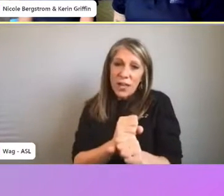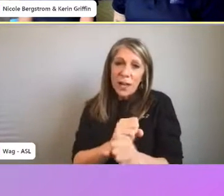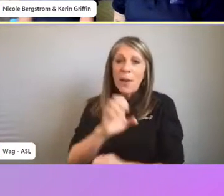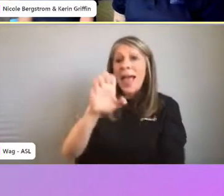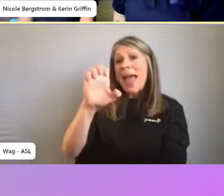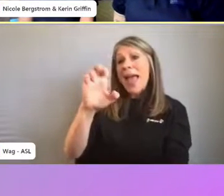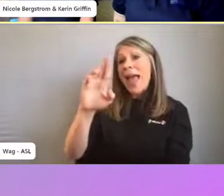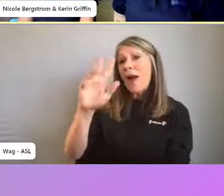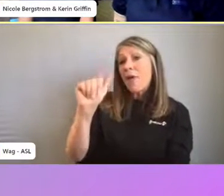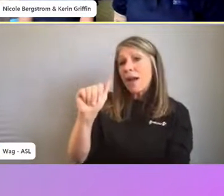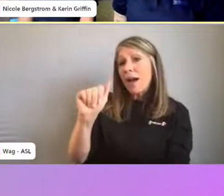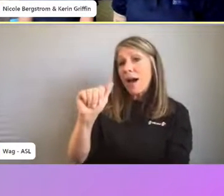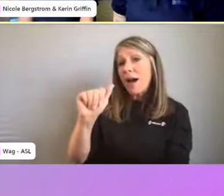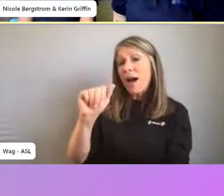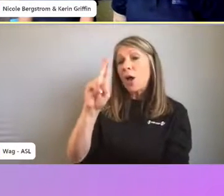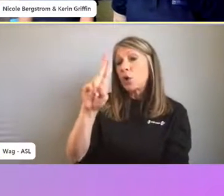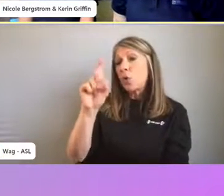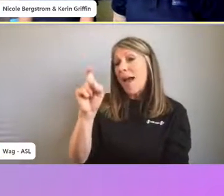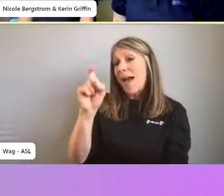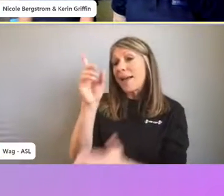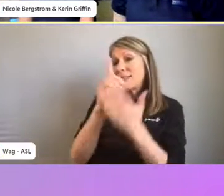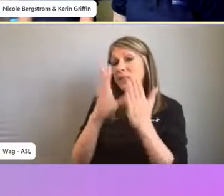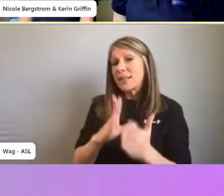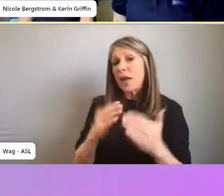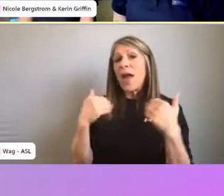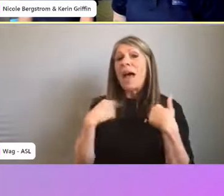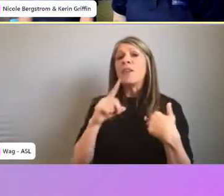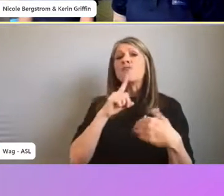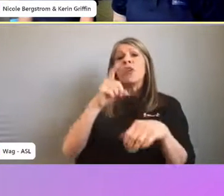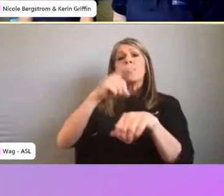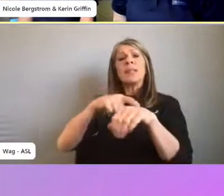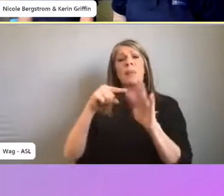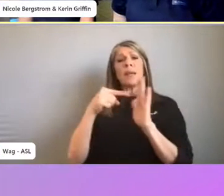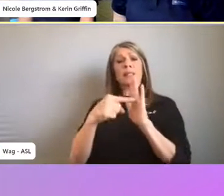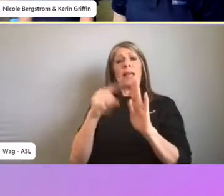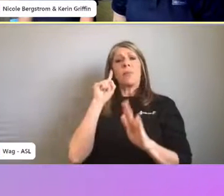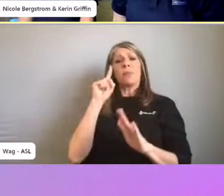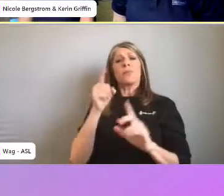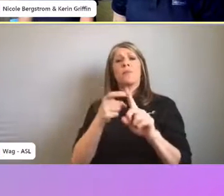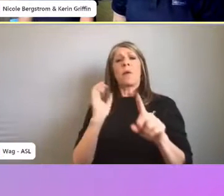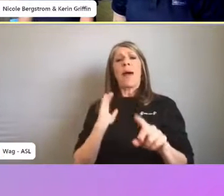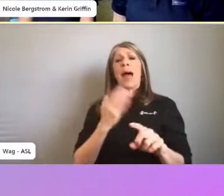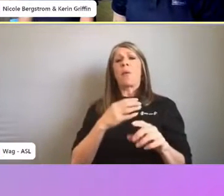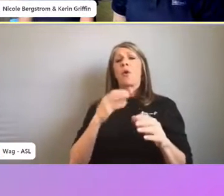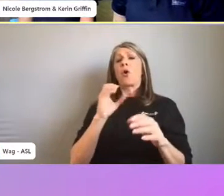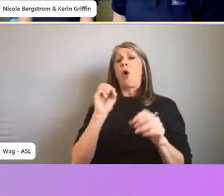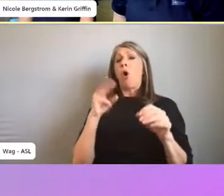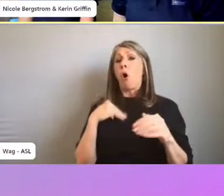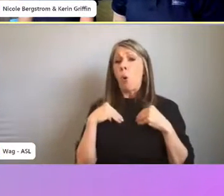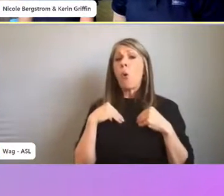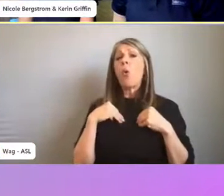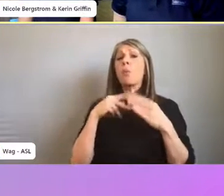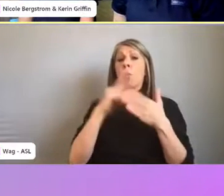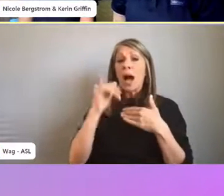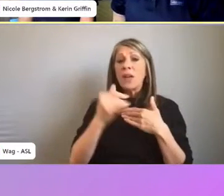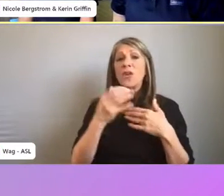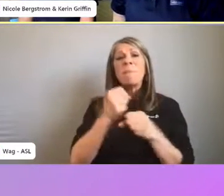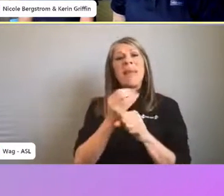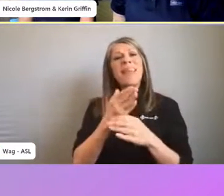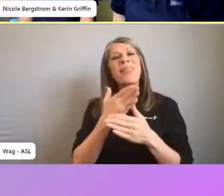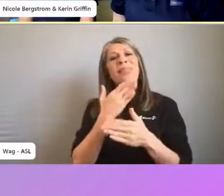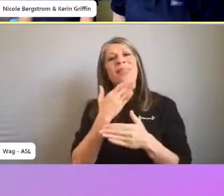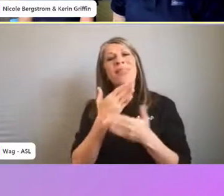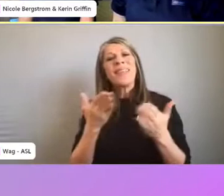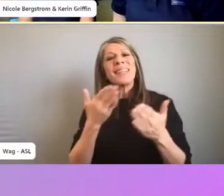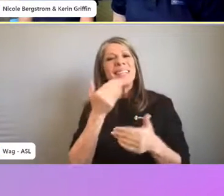of our UX designers, having real-time examples from our own projects as game questions made things easier to relate